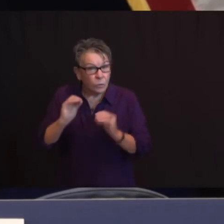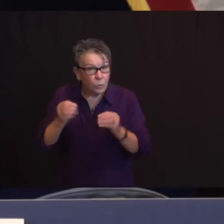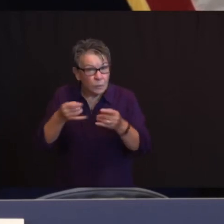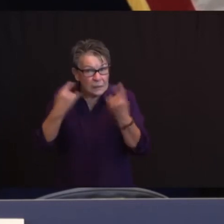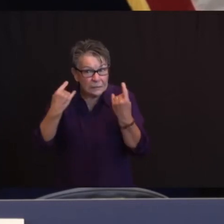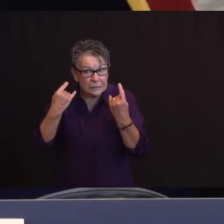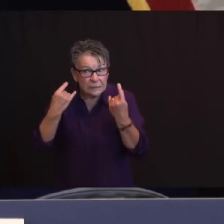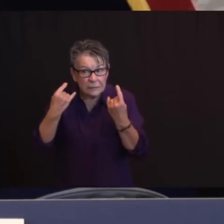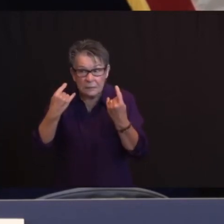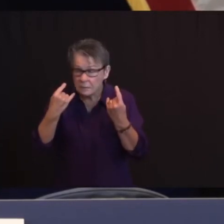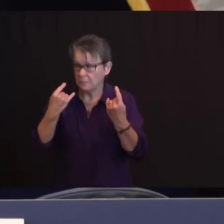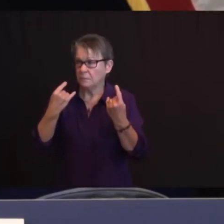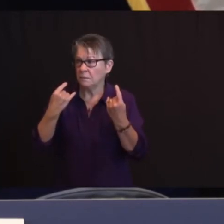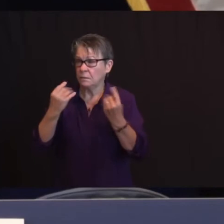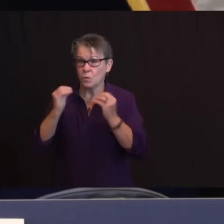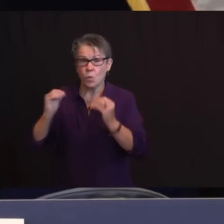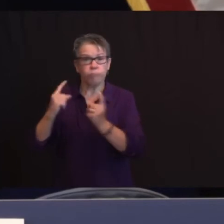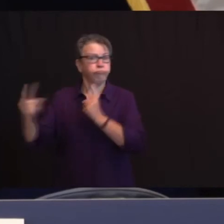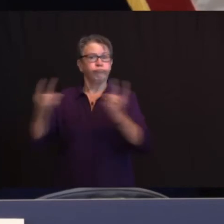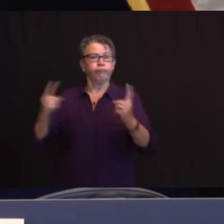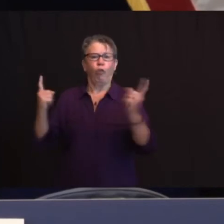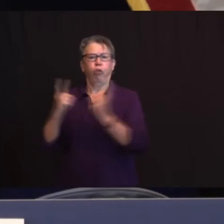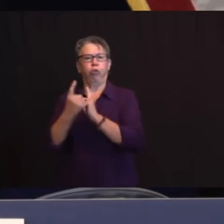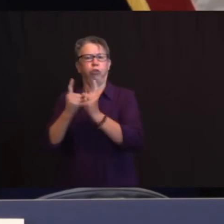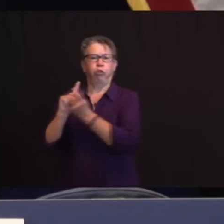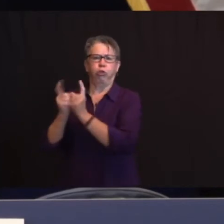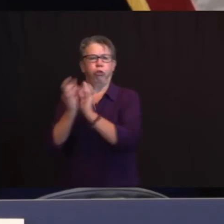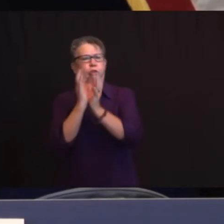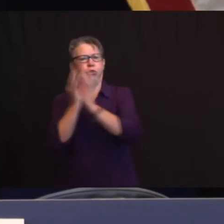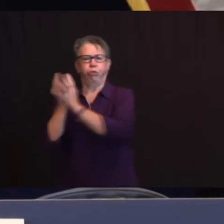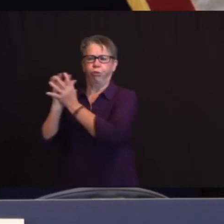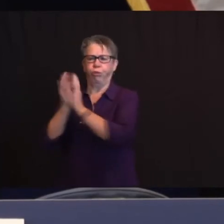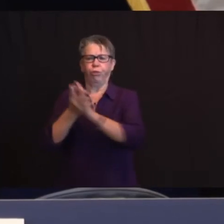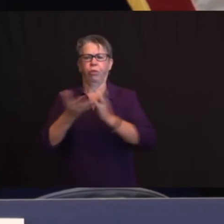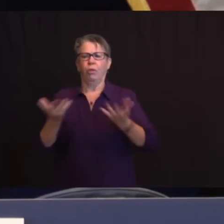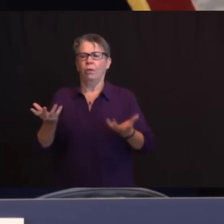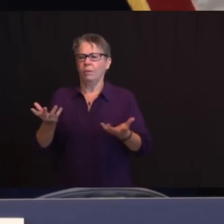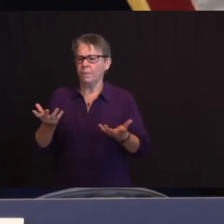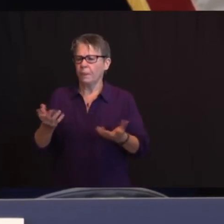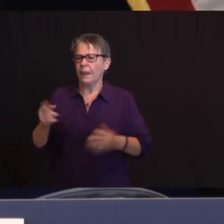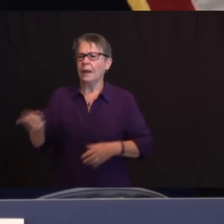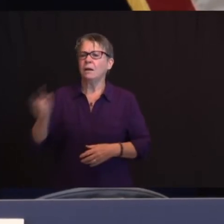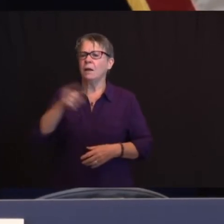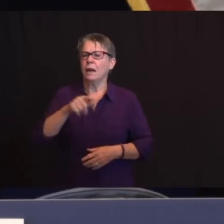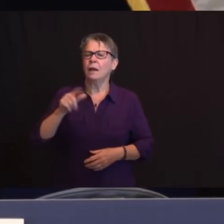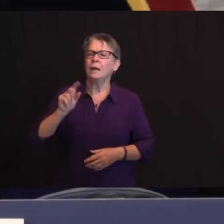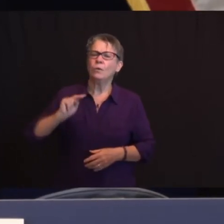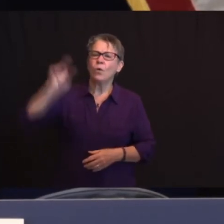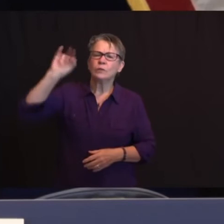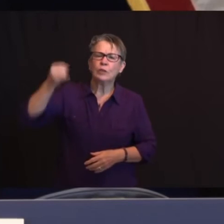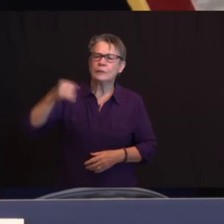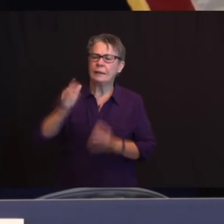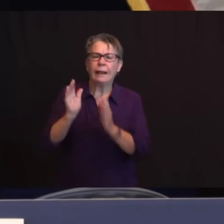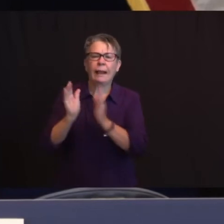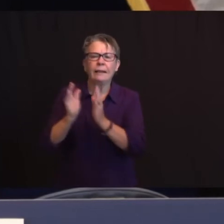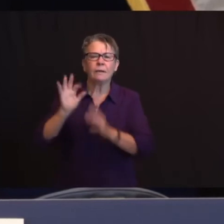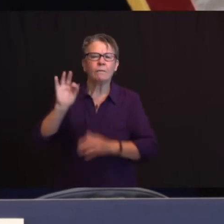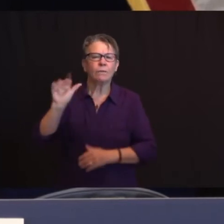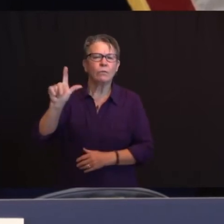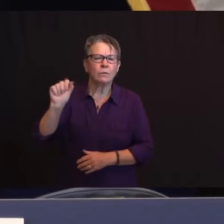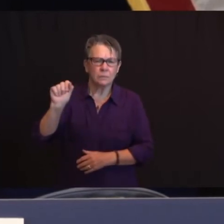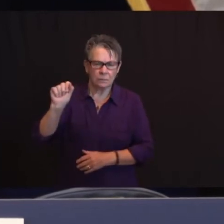those establishments. In Little Falls, I had reported Monday that Chella's had been cited. After a further